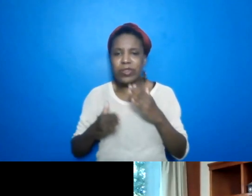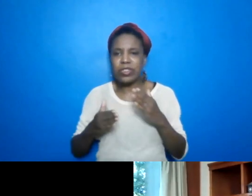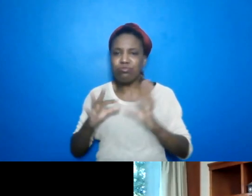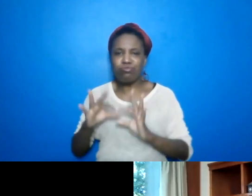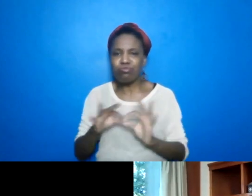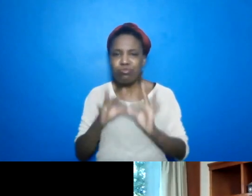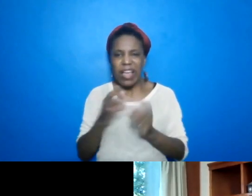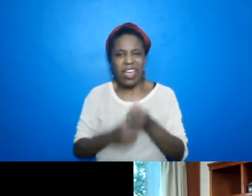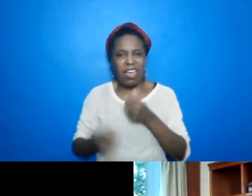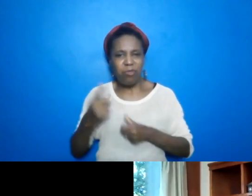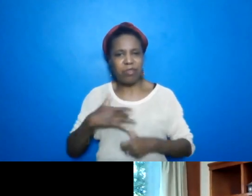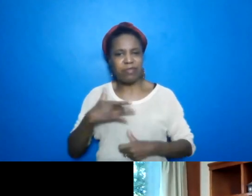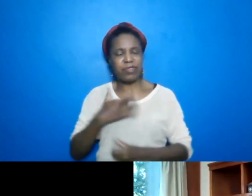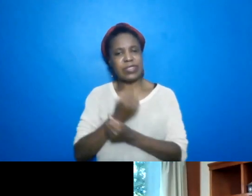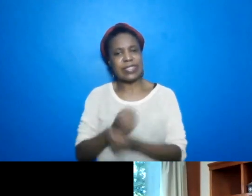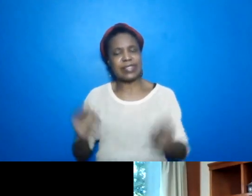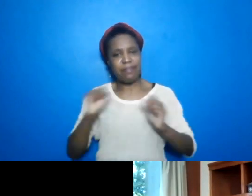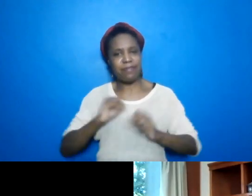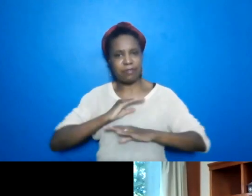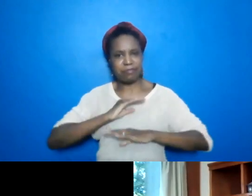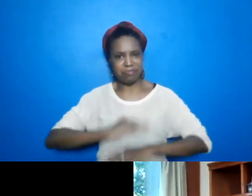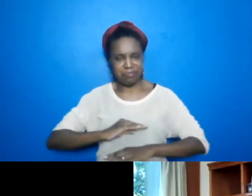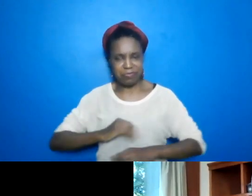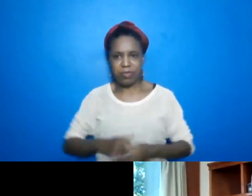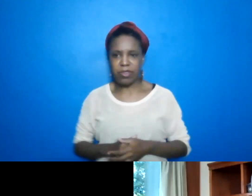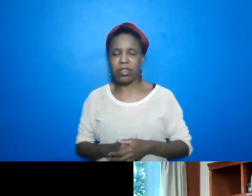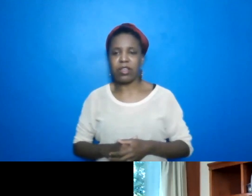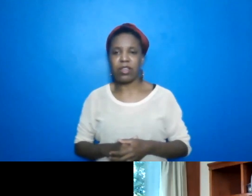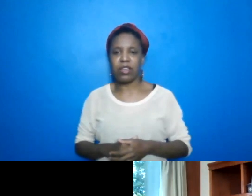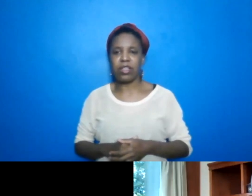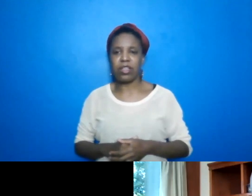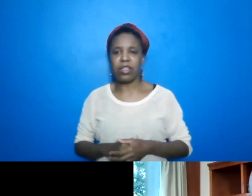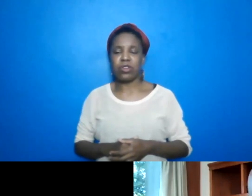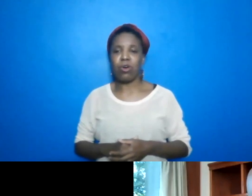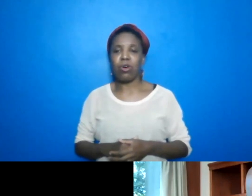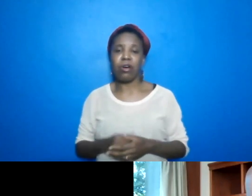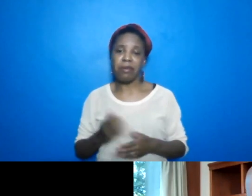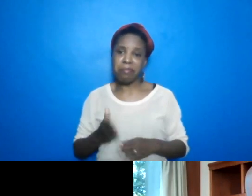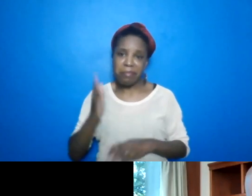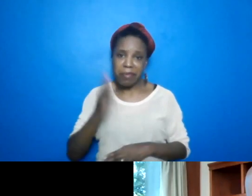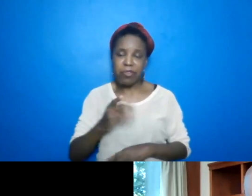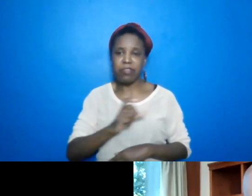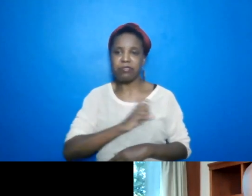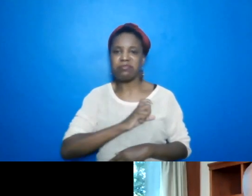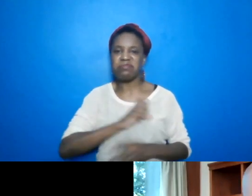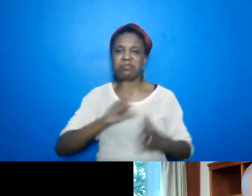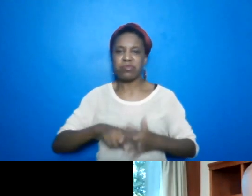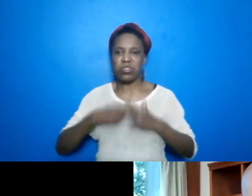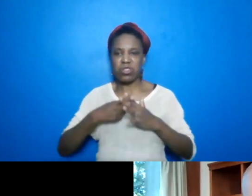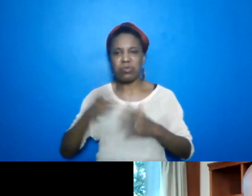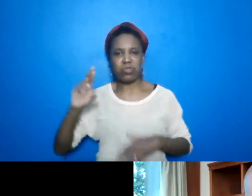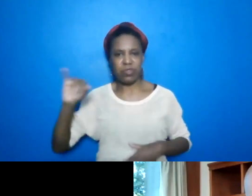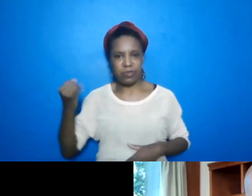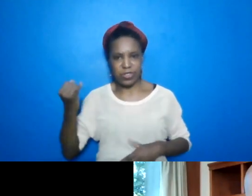the police force took on implicit bias and started building up some restorative justice processes. They